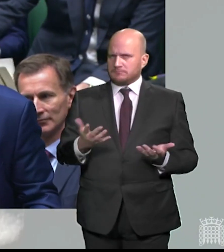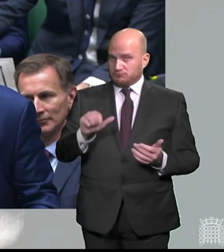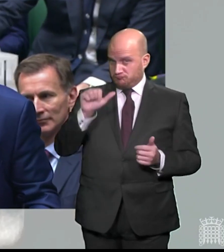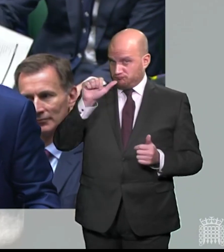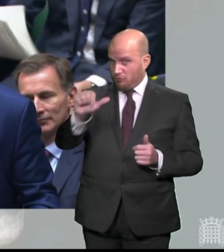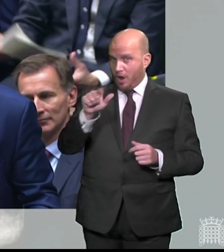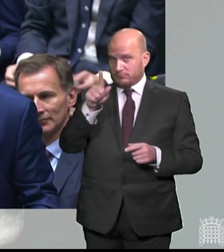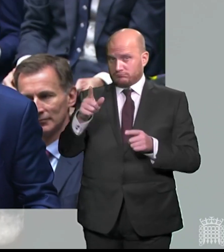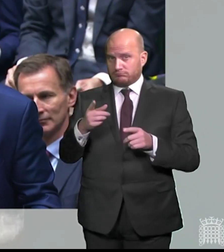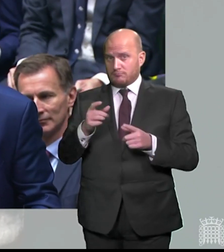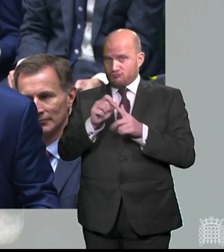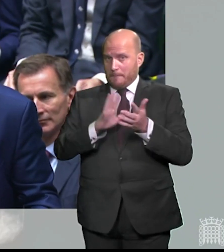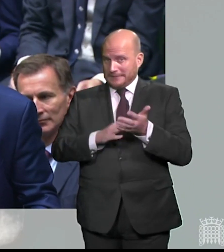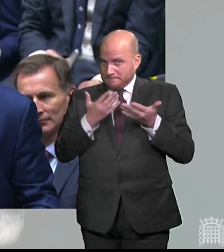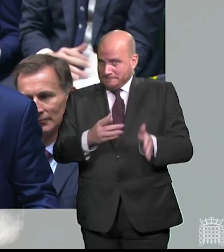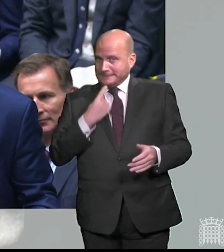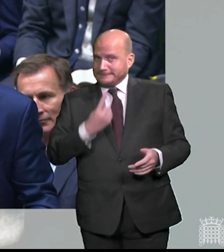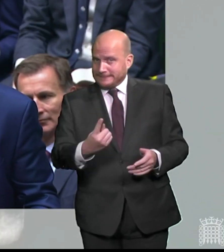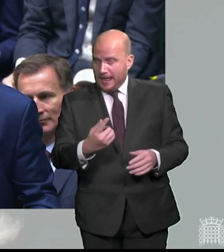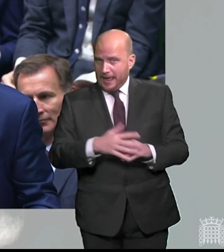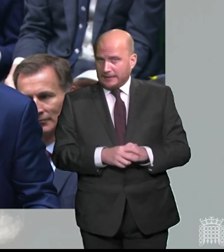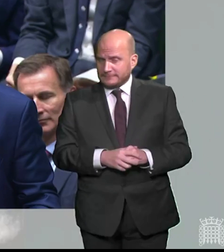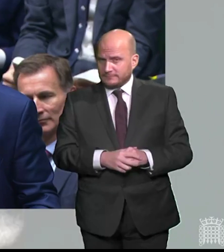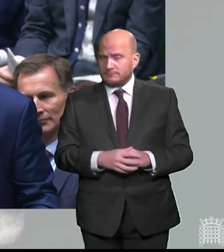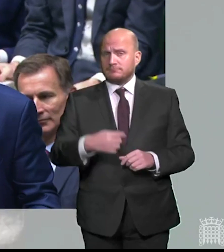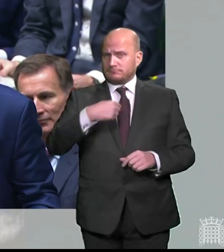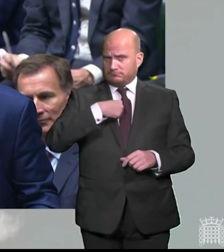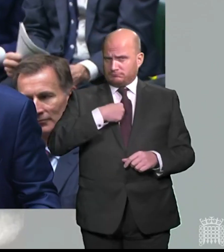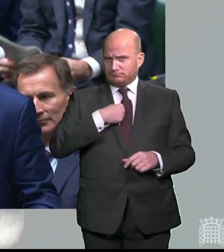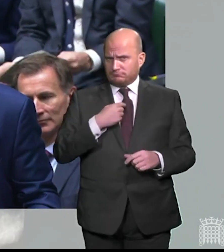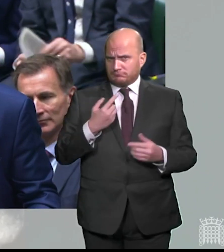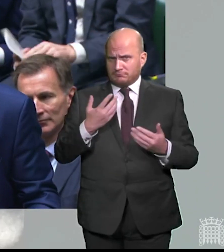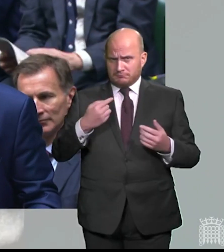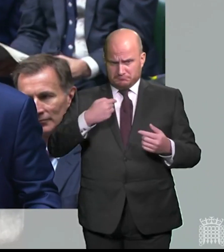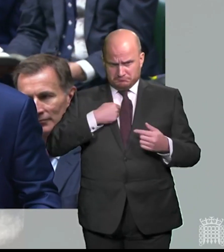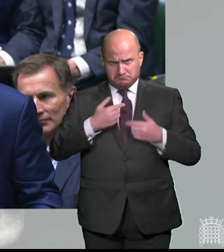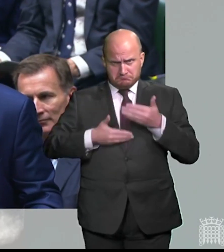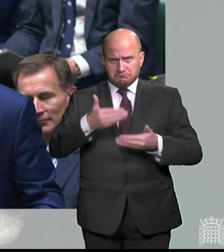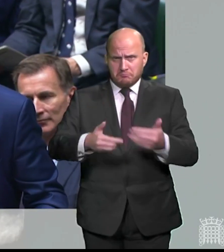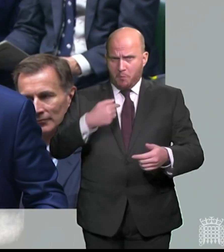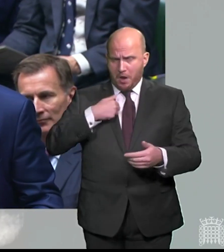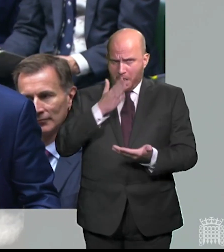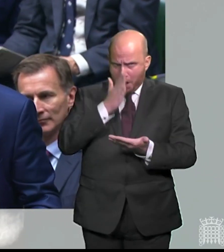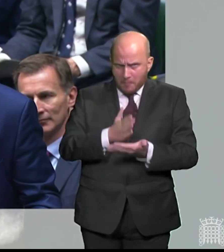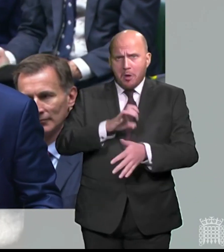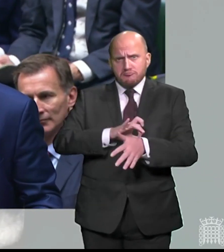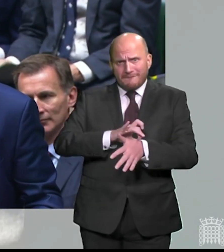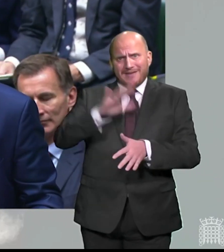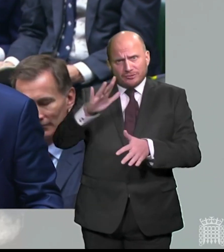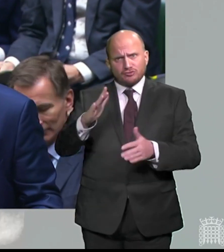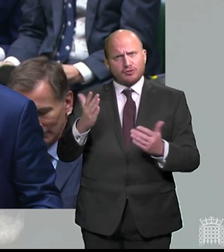Minister said, and I take it as an article of personal faith that we behave with absolute integrity